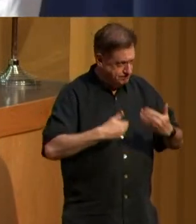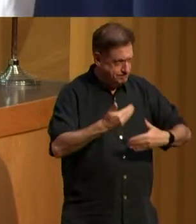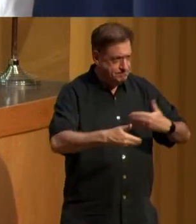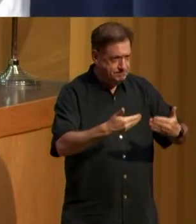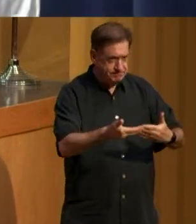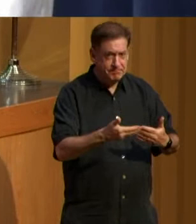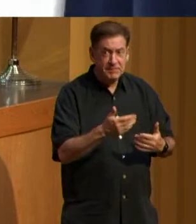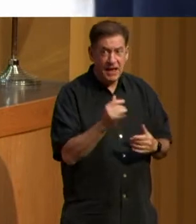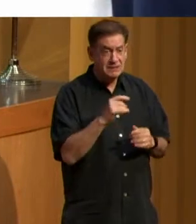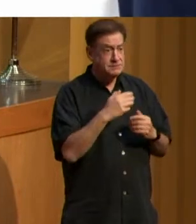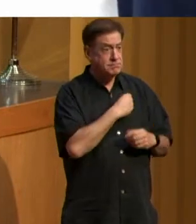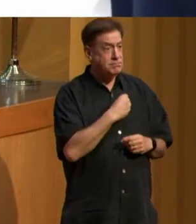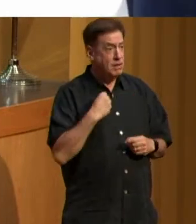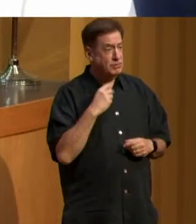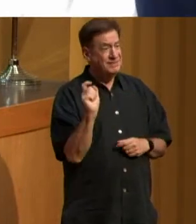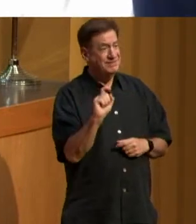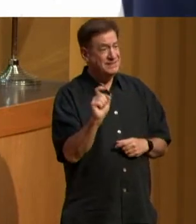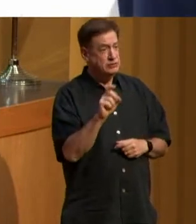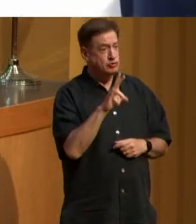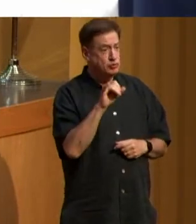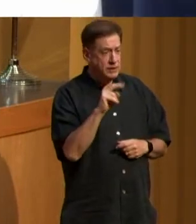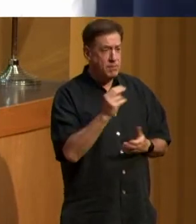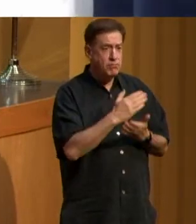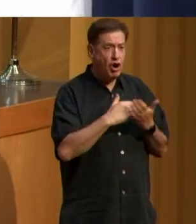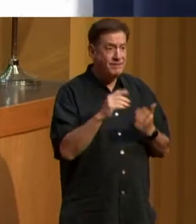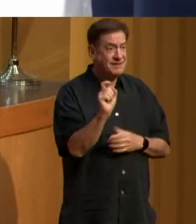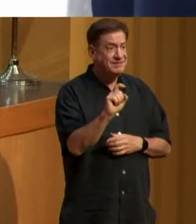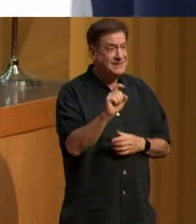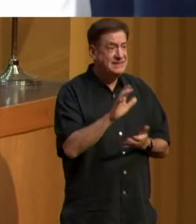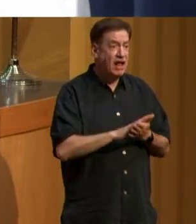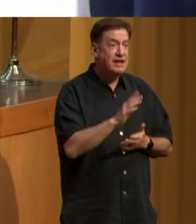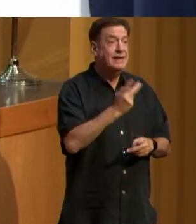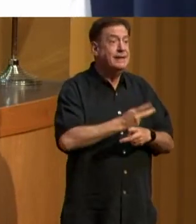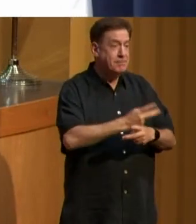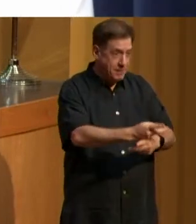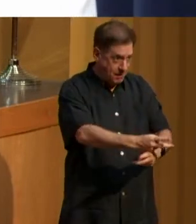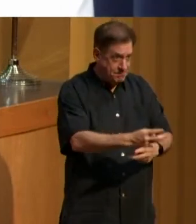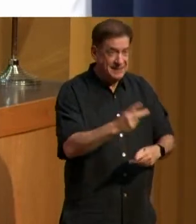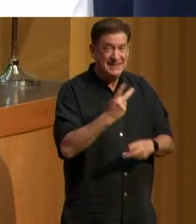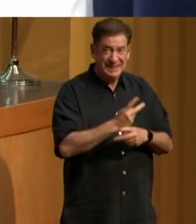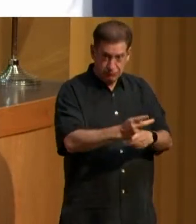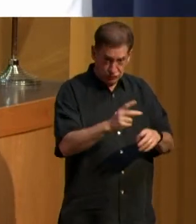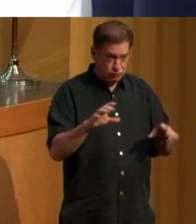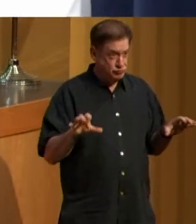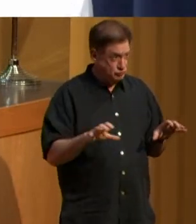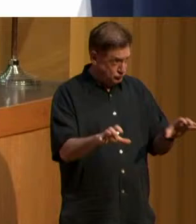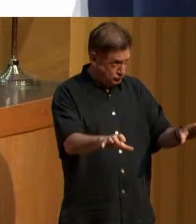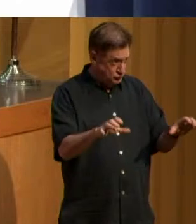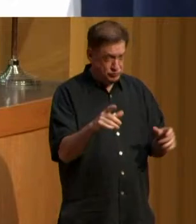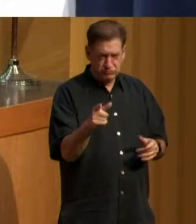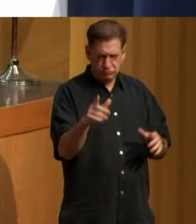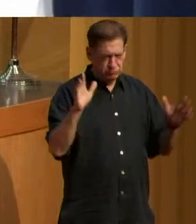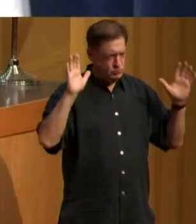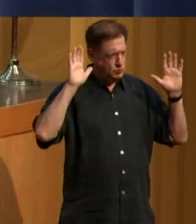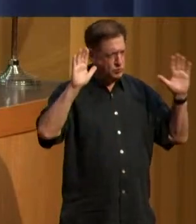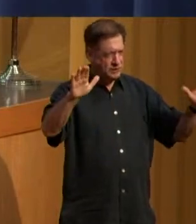of Phoenix Union, as part of Phoenix College. Keep it up, keep doing what you're doing. You're doing a great job.